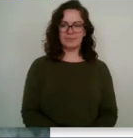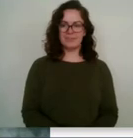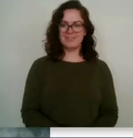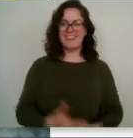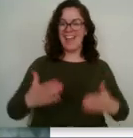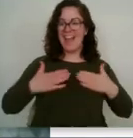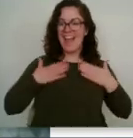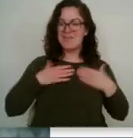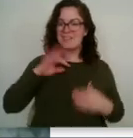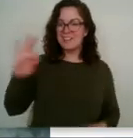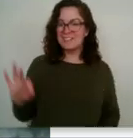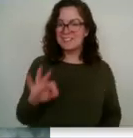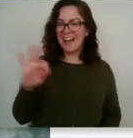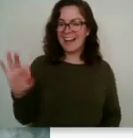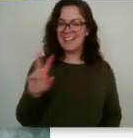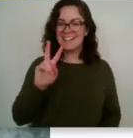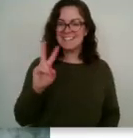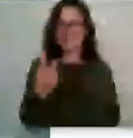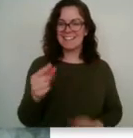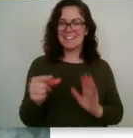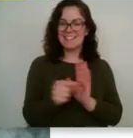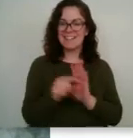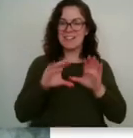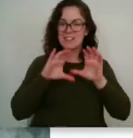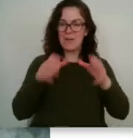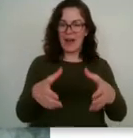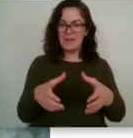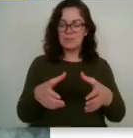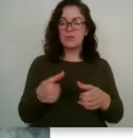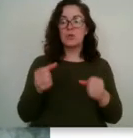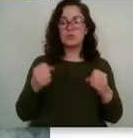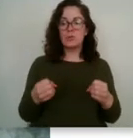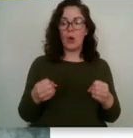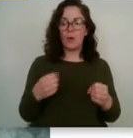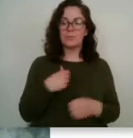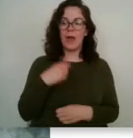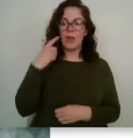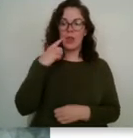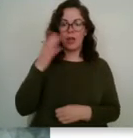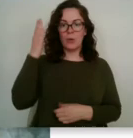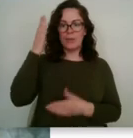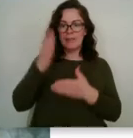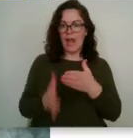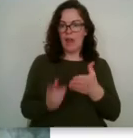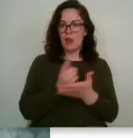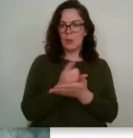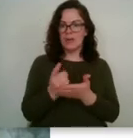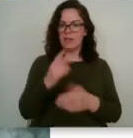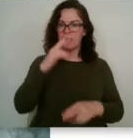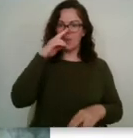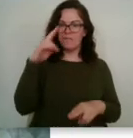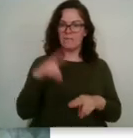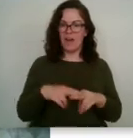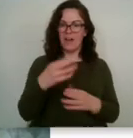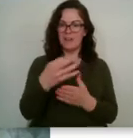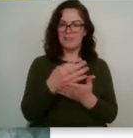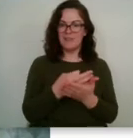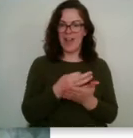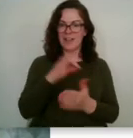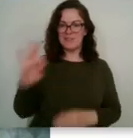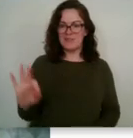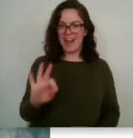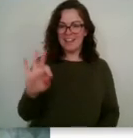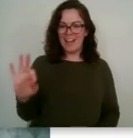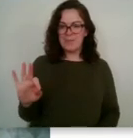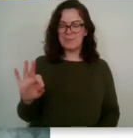Happy Friday, second grade squad. So I thought I would end our week with Fun Fact Friday.